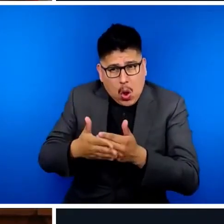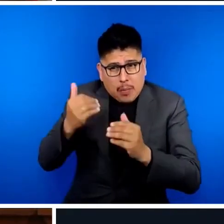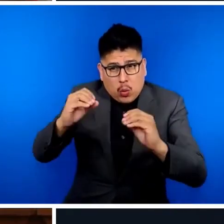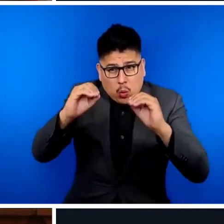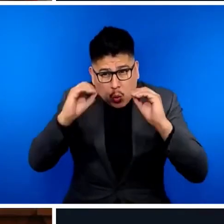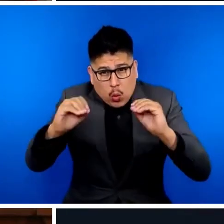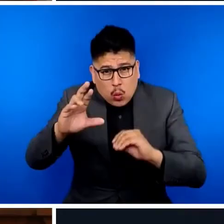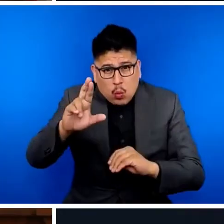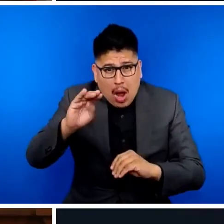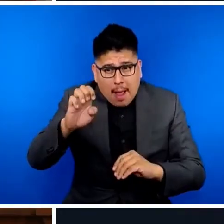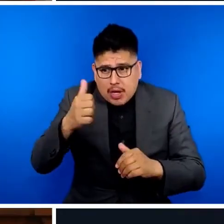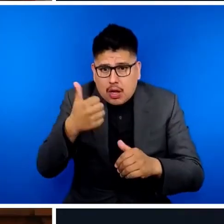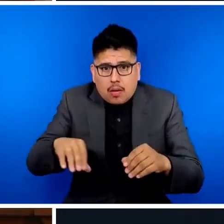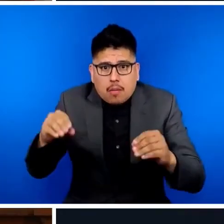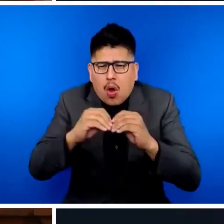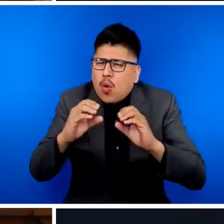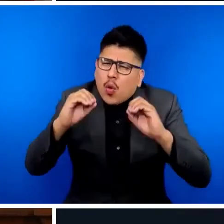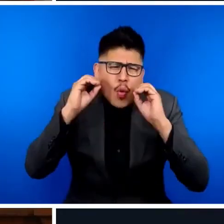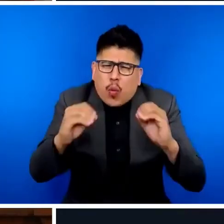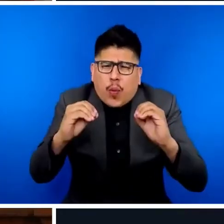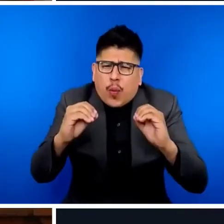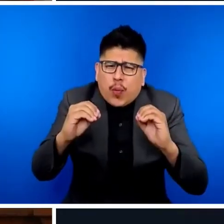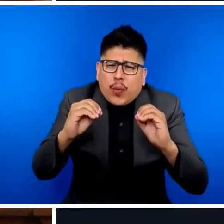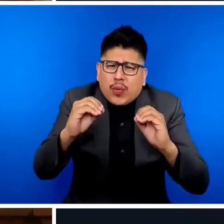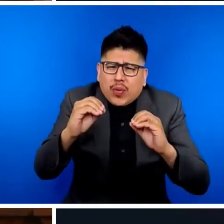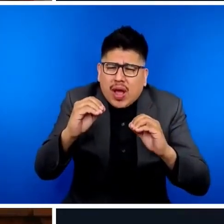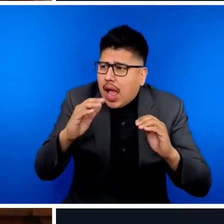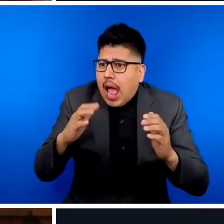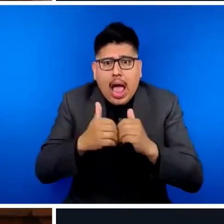in Washington, D.C. How did that happen?